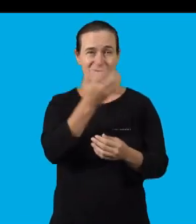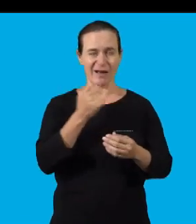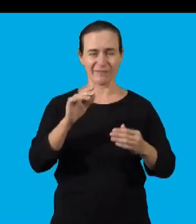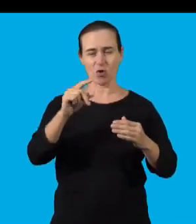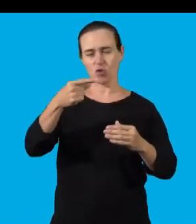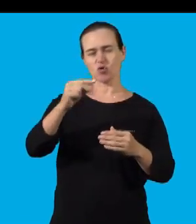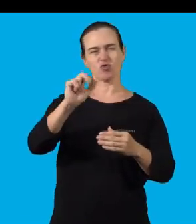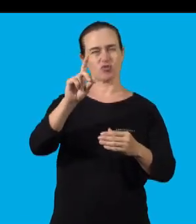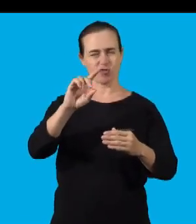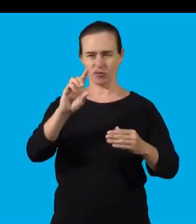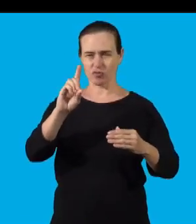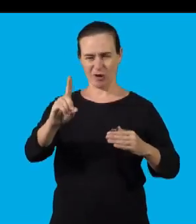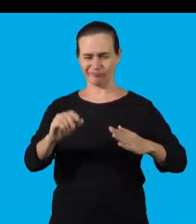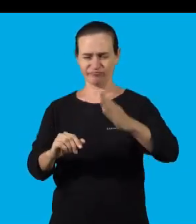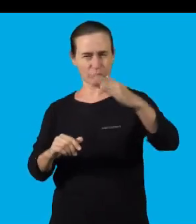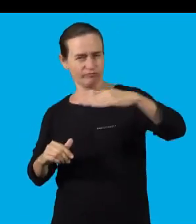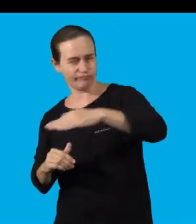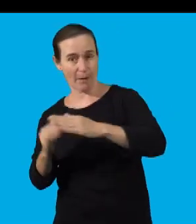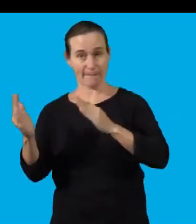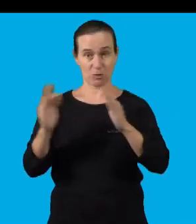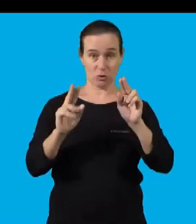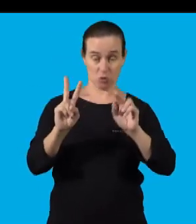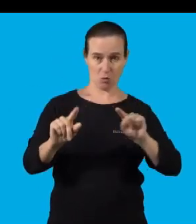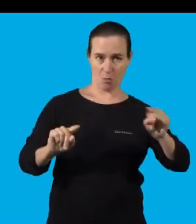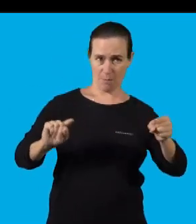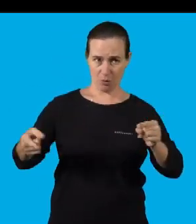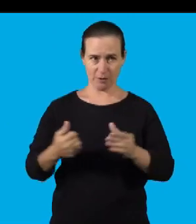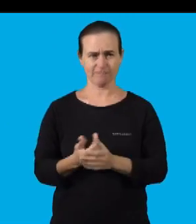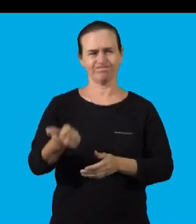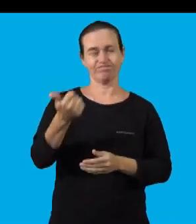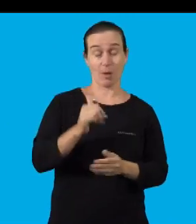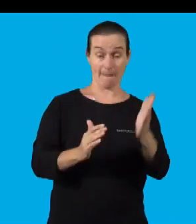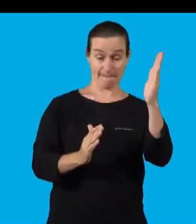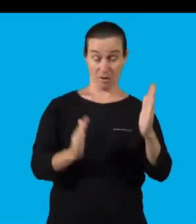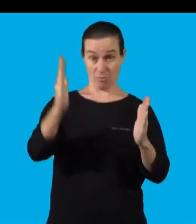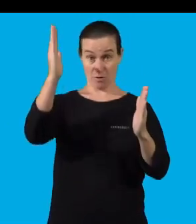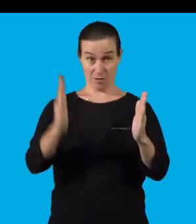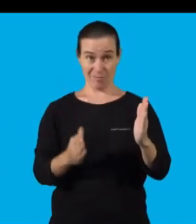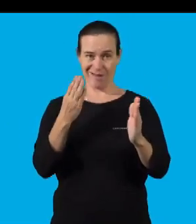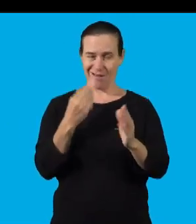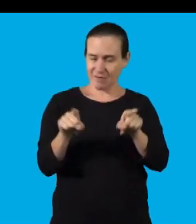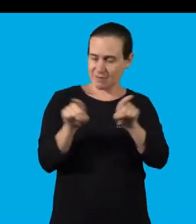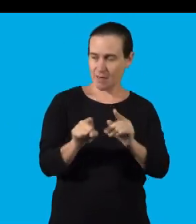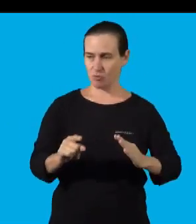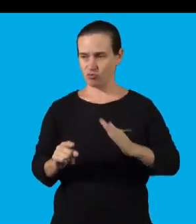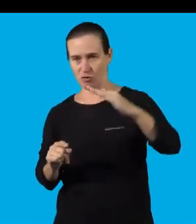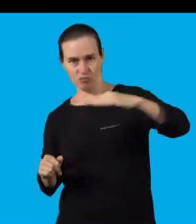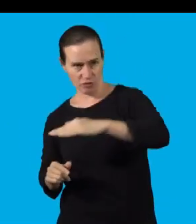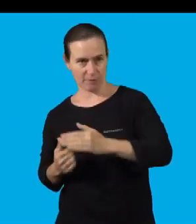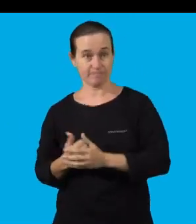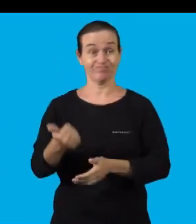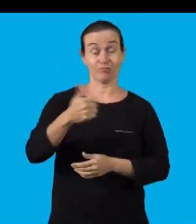to find the gradient between 2 points. You should also know that parallel lines have the same